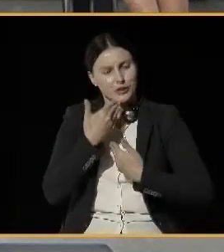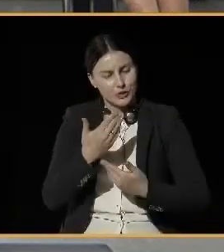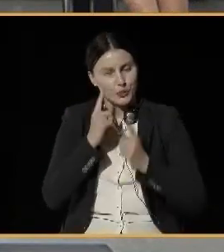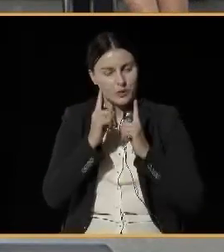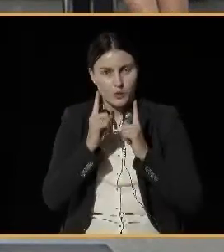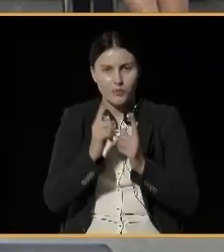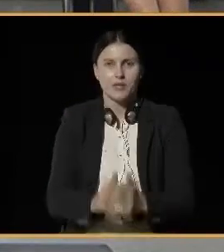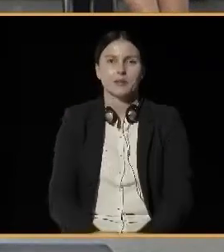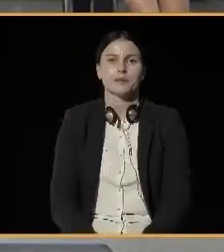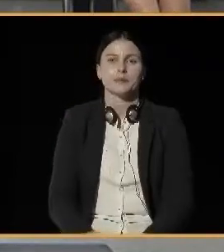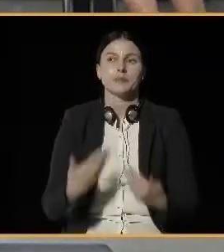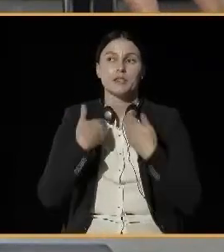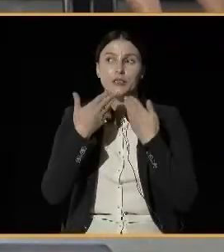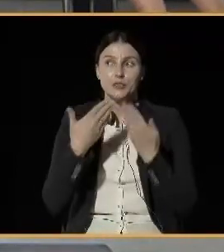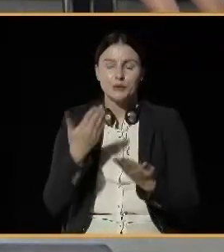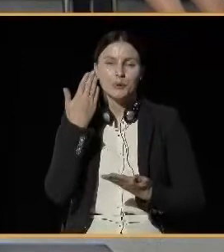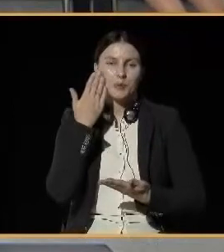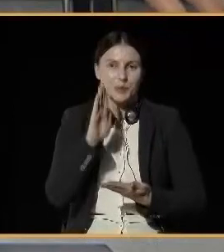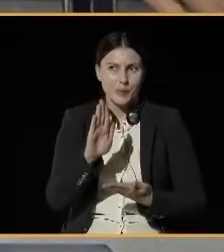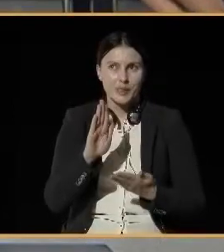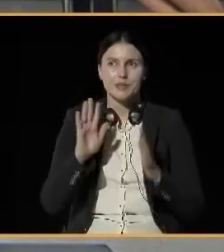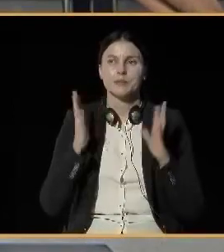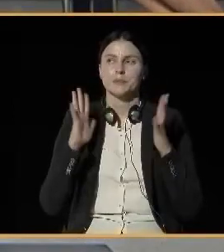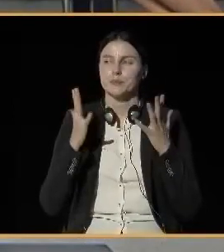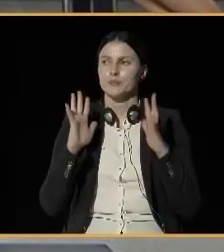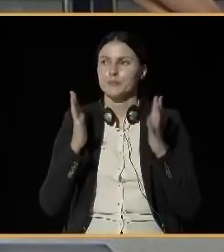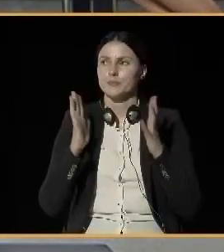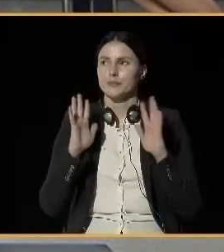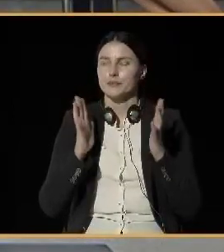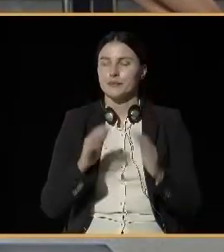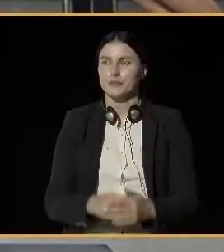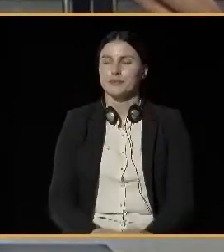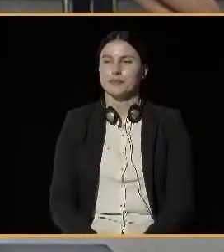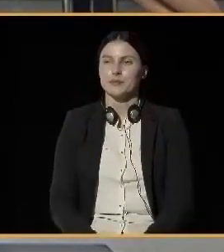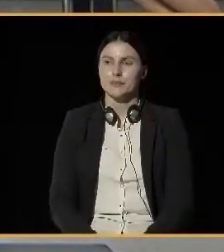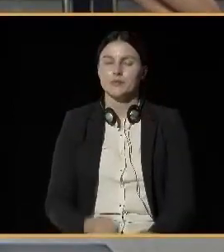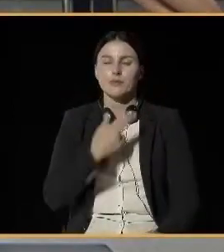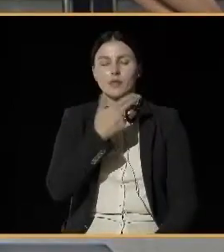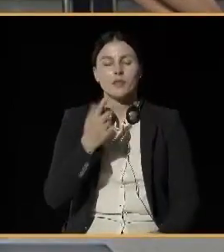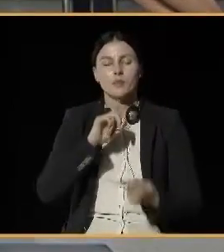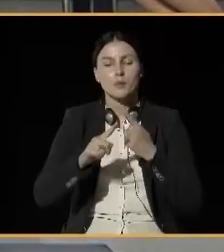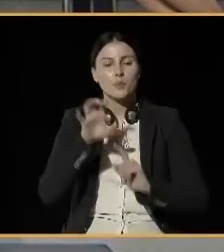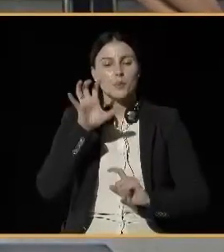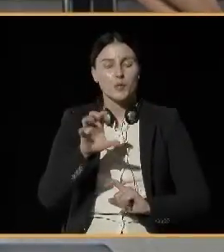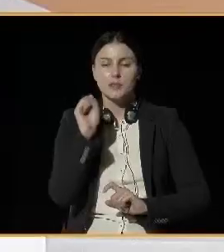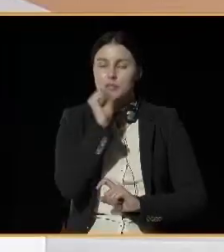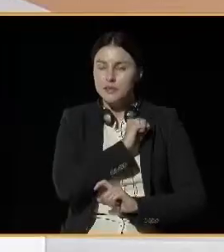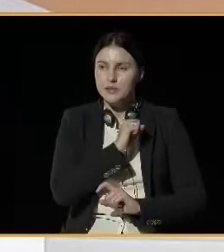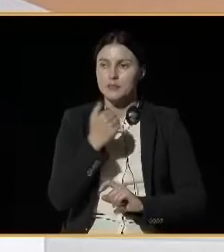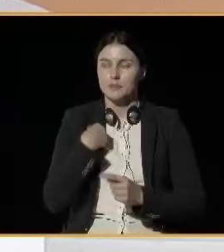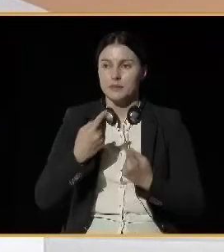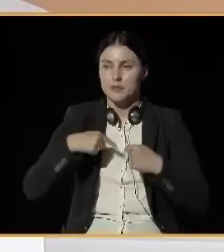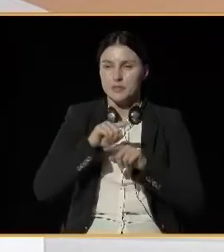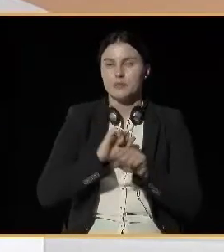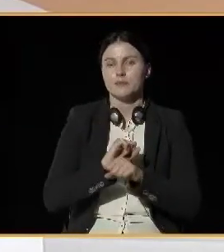just grab us at the foyer and ask your questions. Thank you, dear experts. I'd like to say many thanks to the experts that were